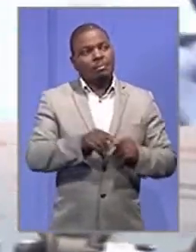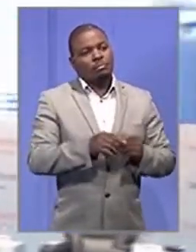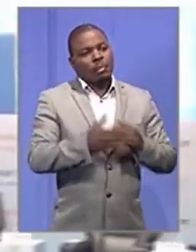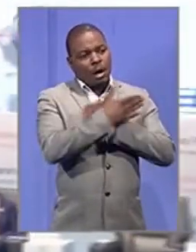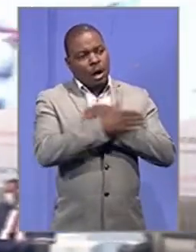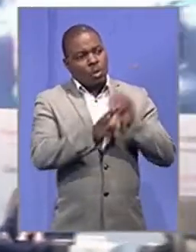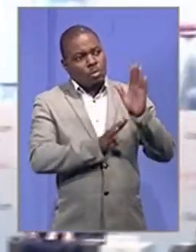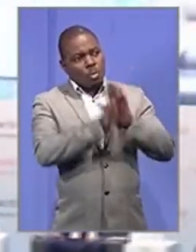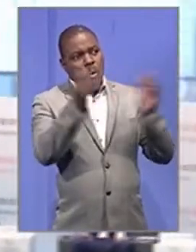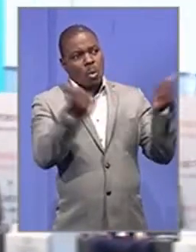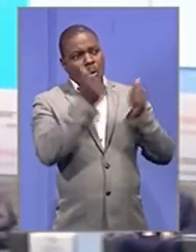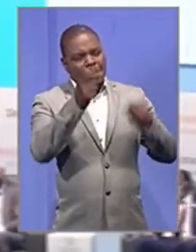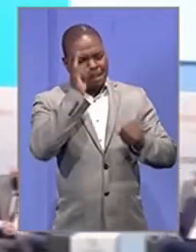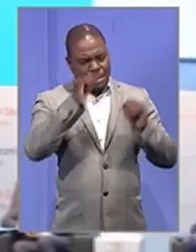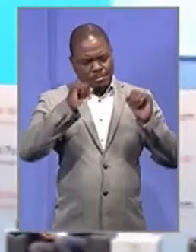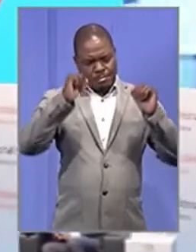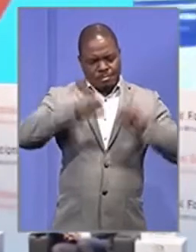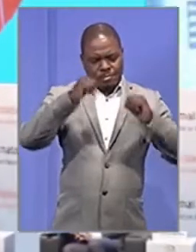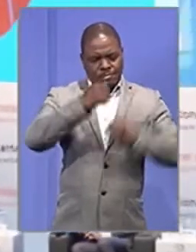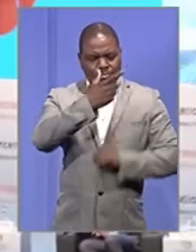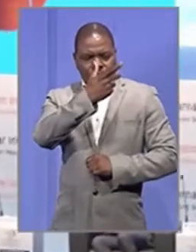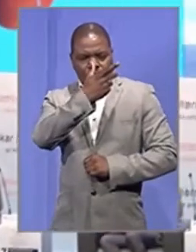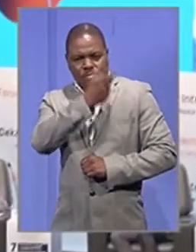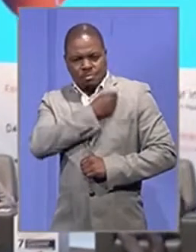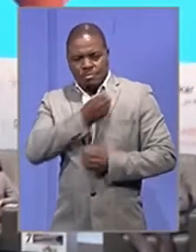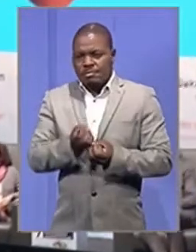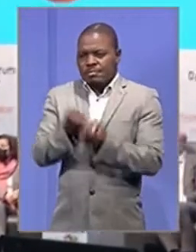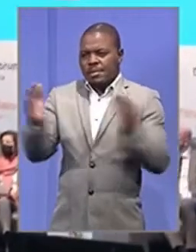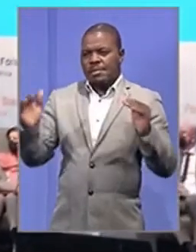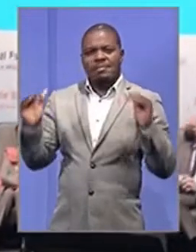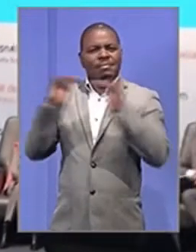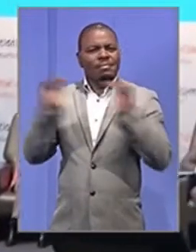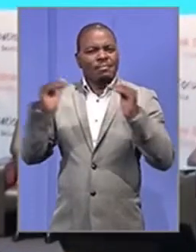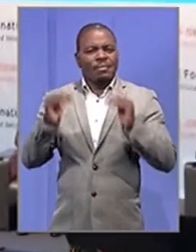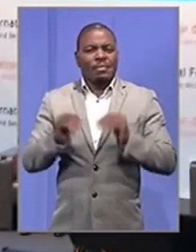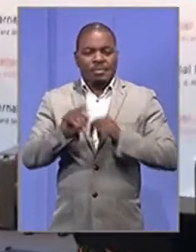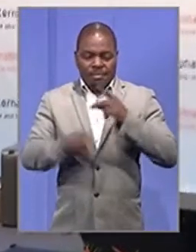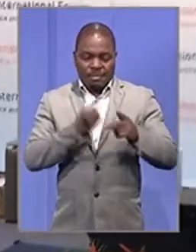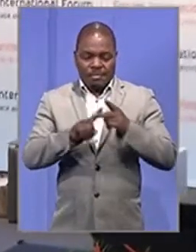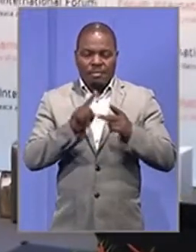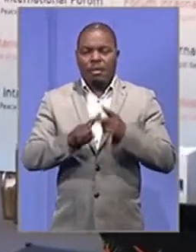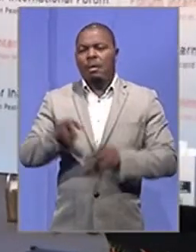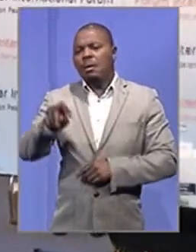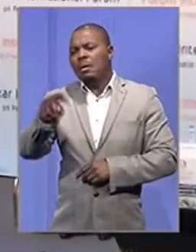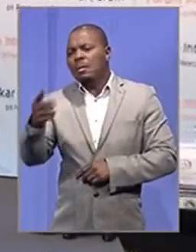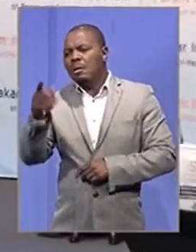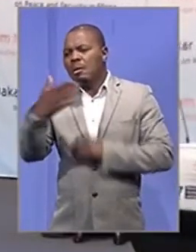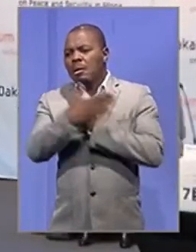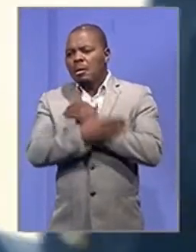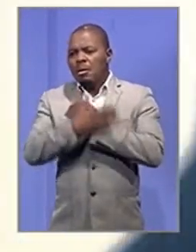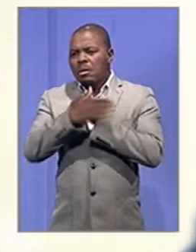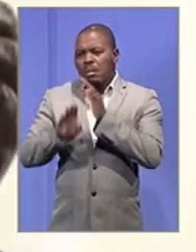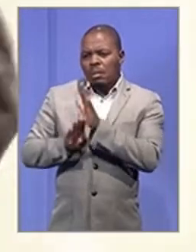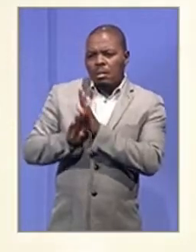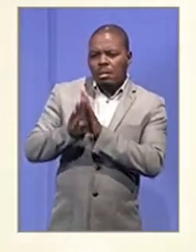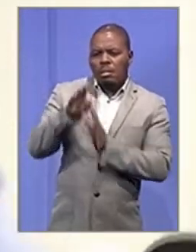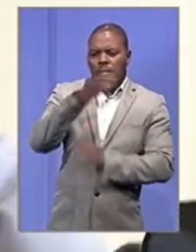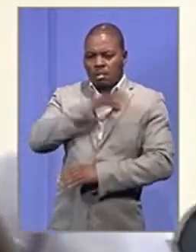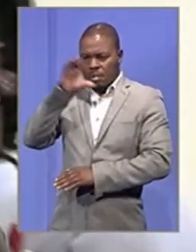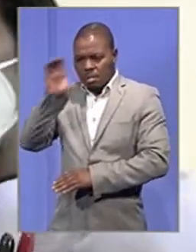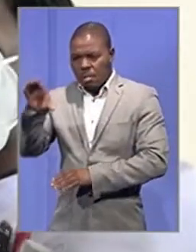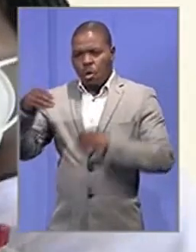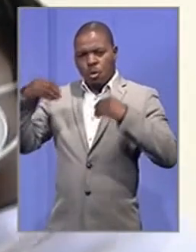di ka dumela go aba meento ka go lekalekana ga mmogo le go matlafatsa bokgodi jwa dinaga tse di sa bulago go tsweletša dihlare